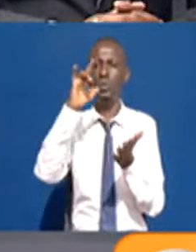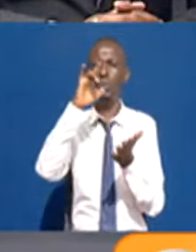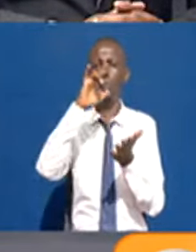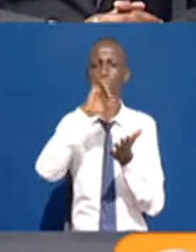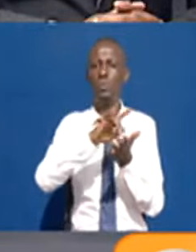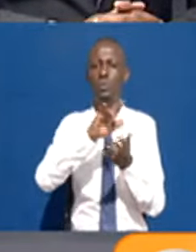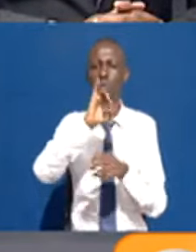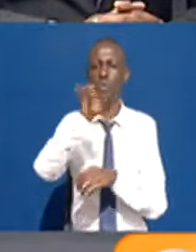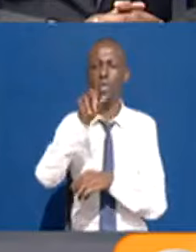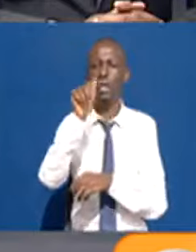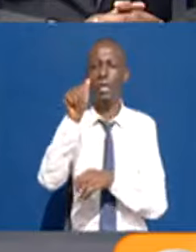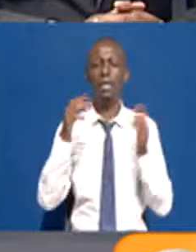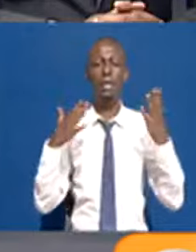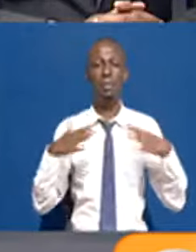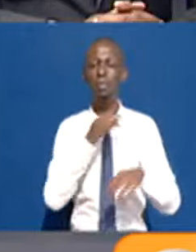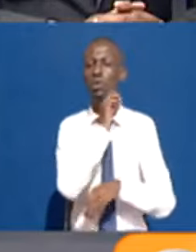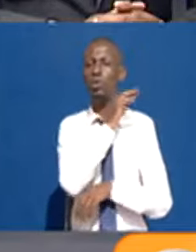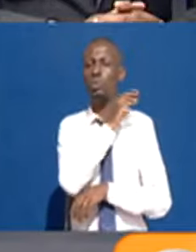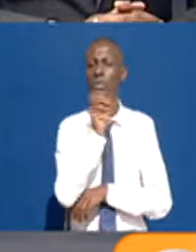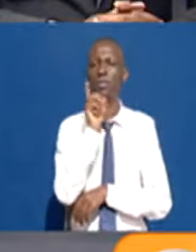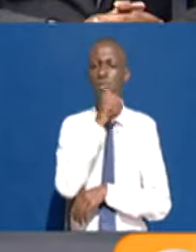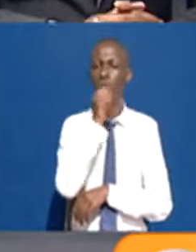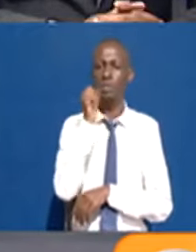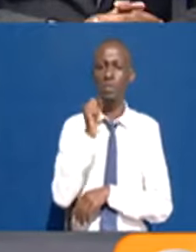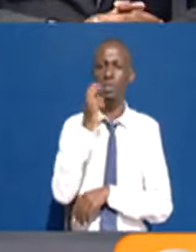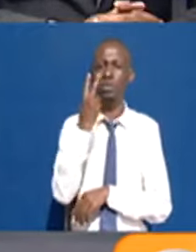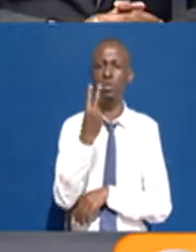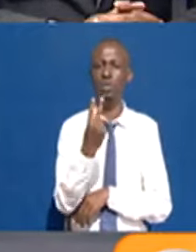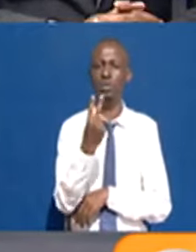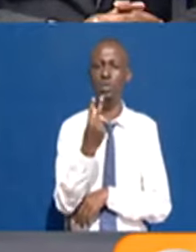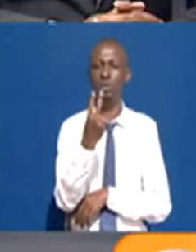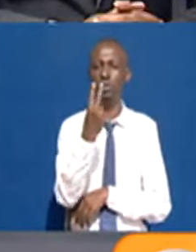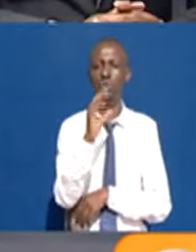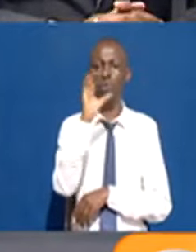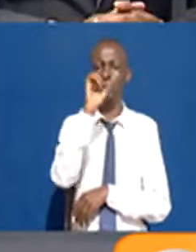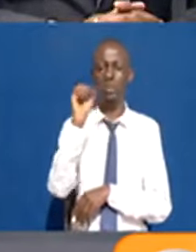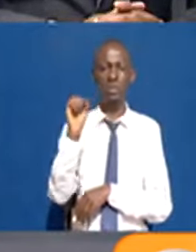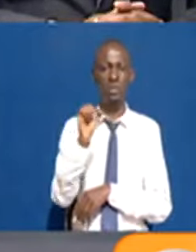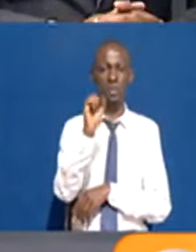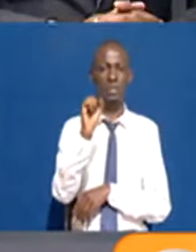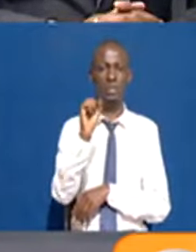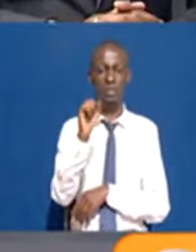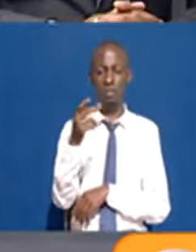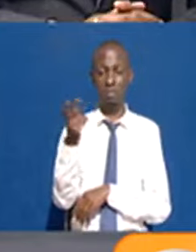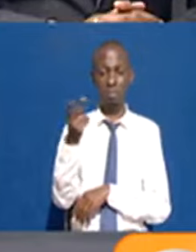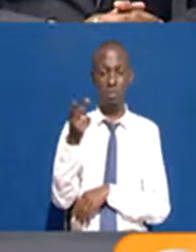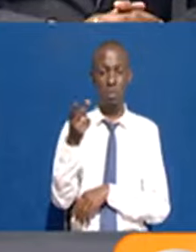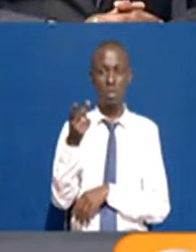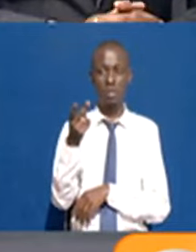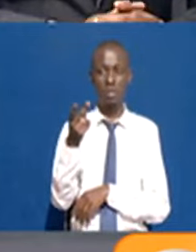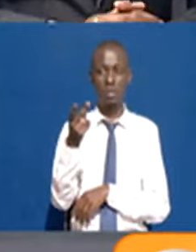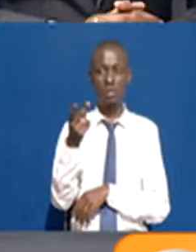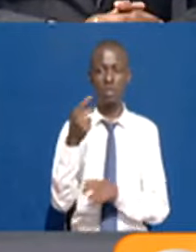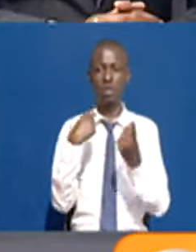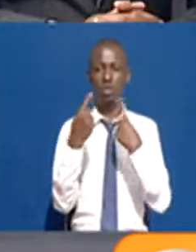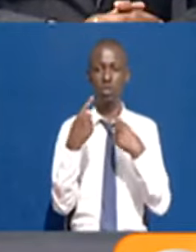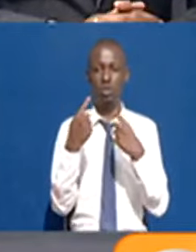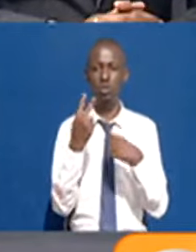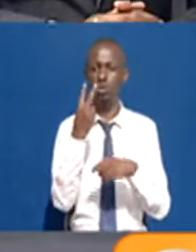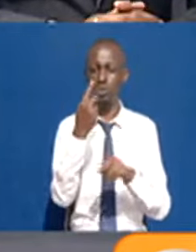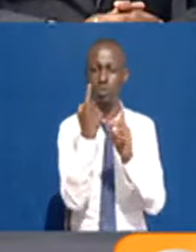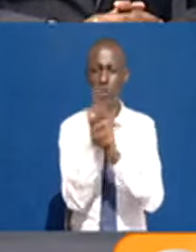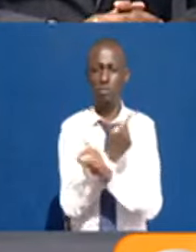Airport, JKIA, two cabinet secretaries turned up and addressed two separate press